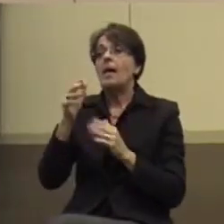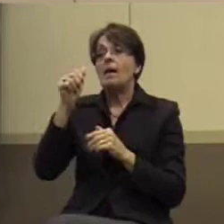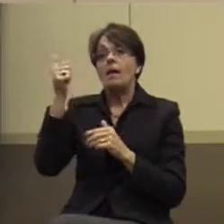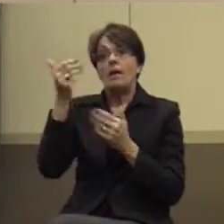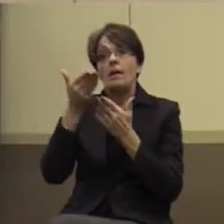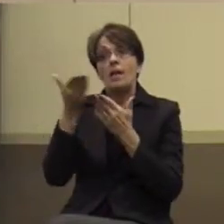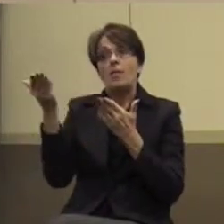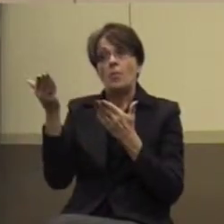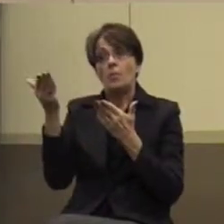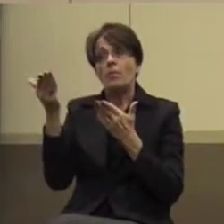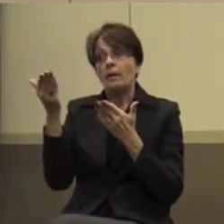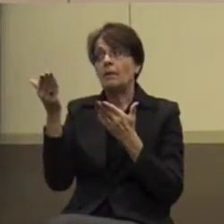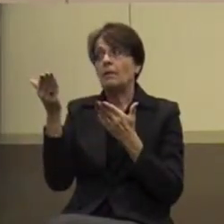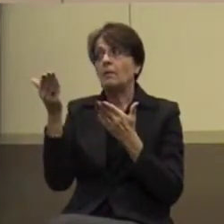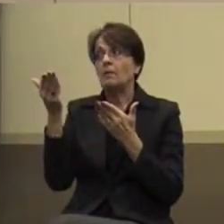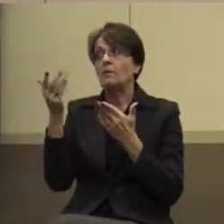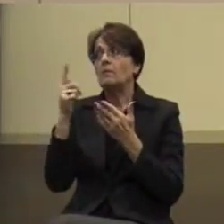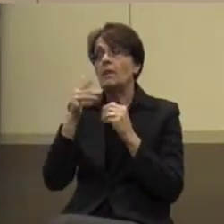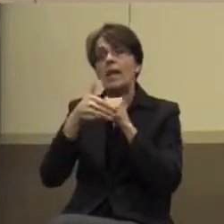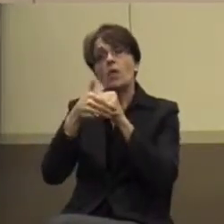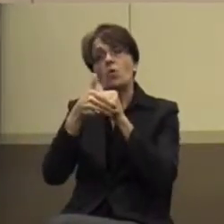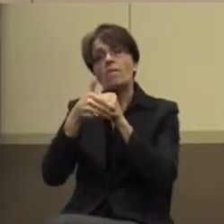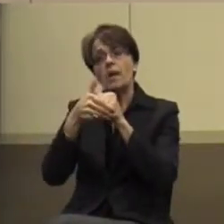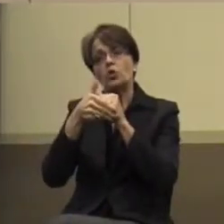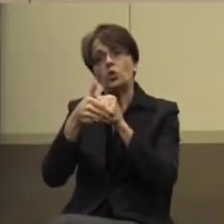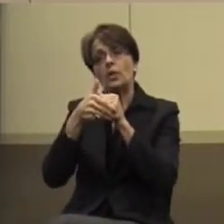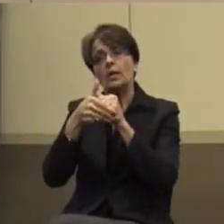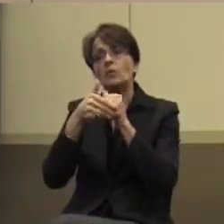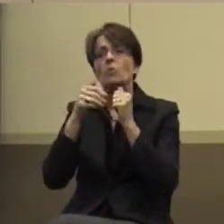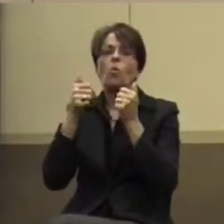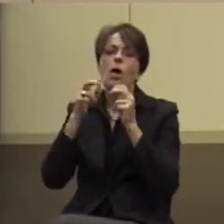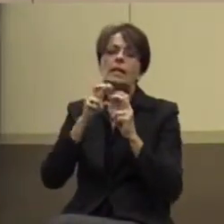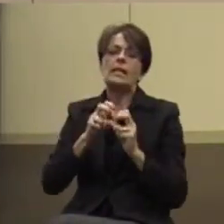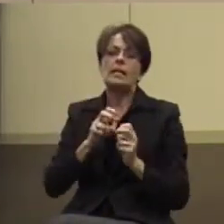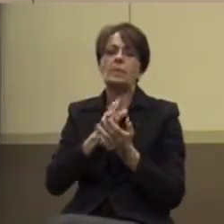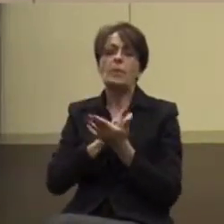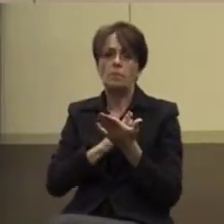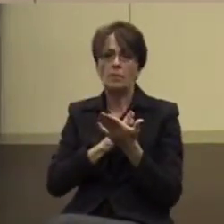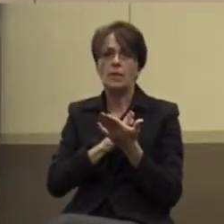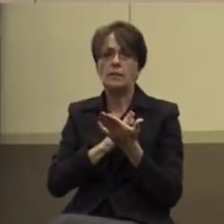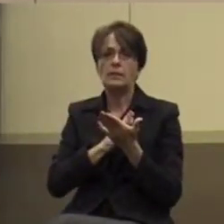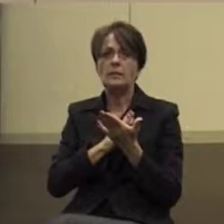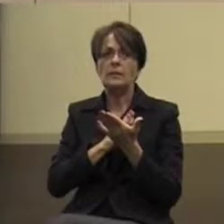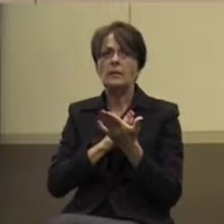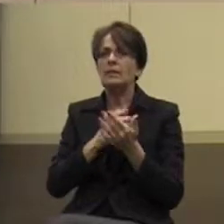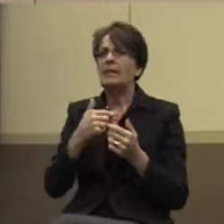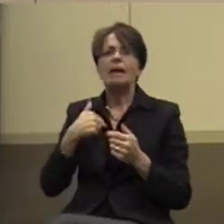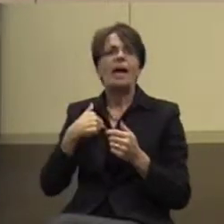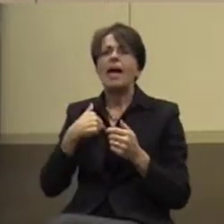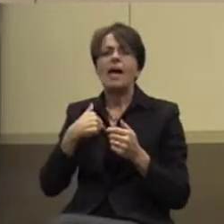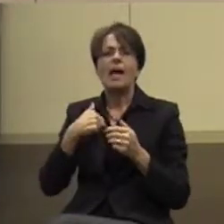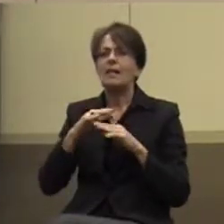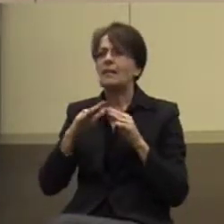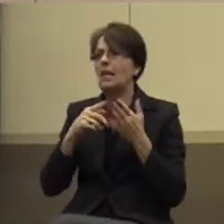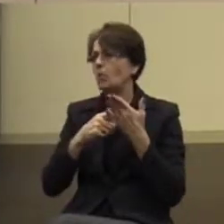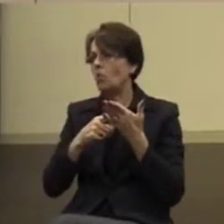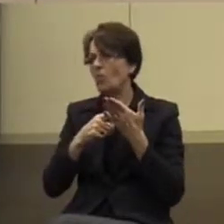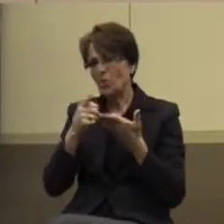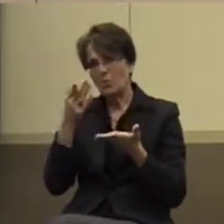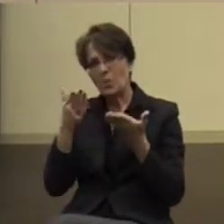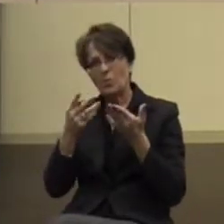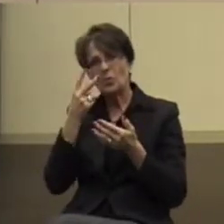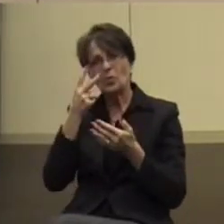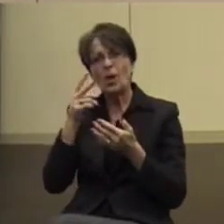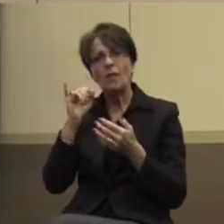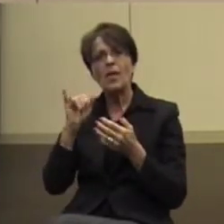Another thing that, another intervention or assessment piece that I didn't go over, you might have seen